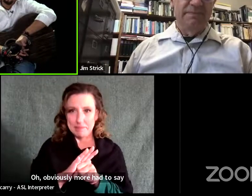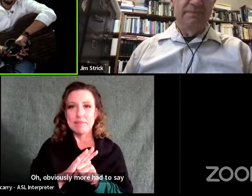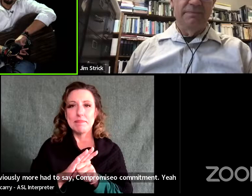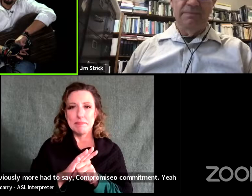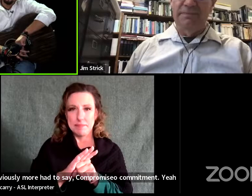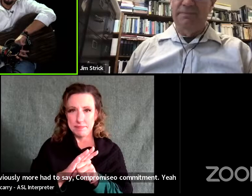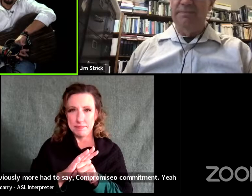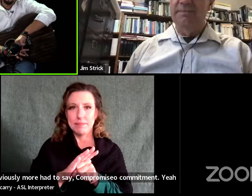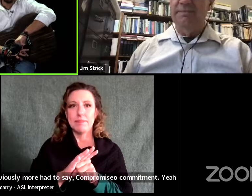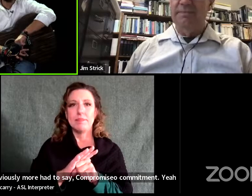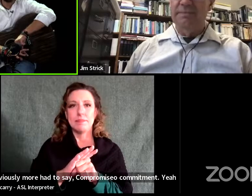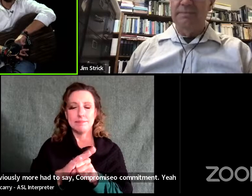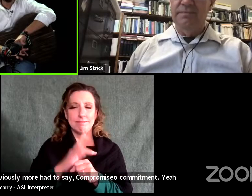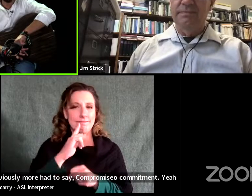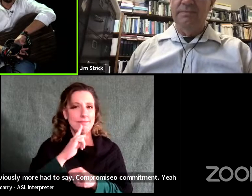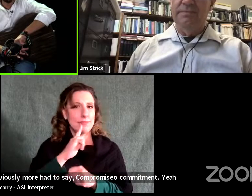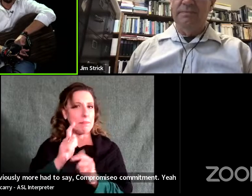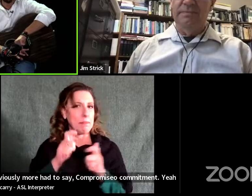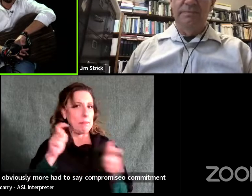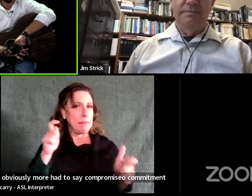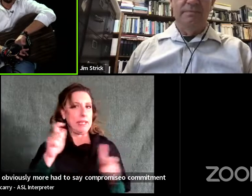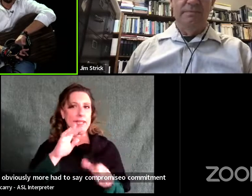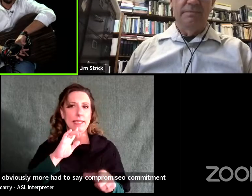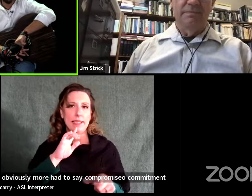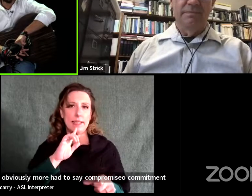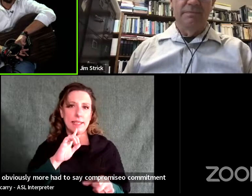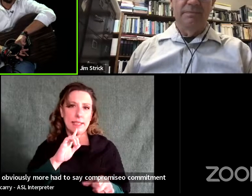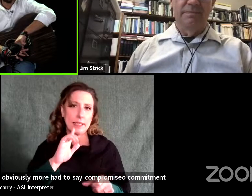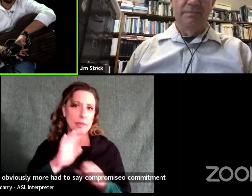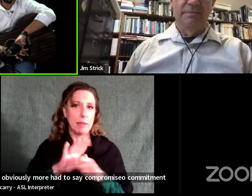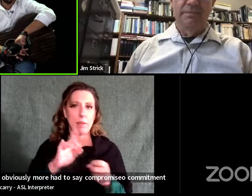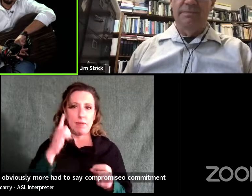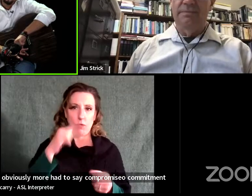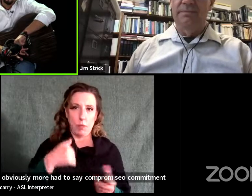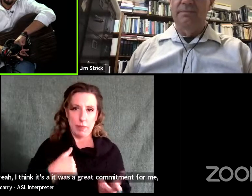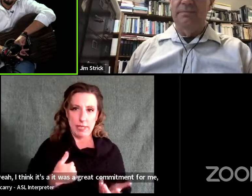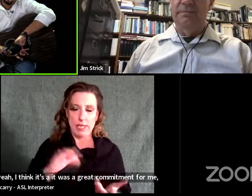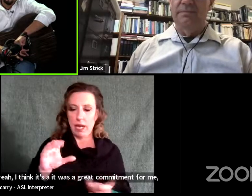think it was a great commitment for me because I have to